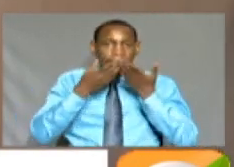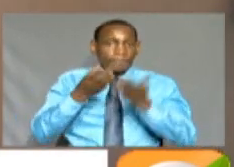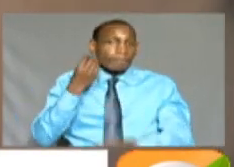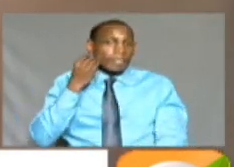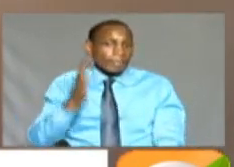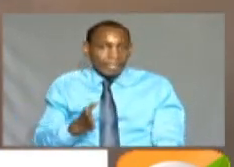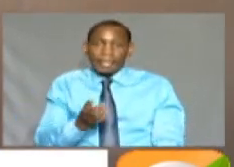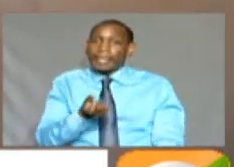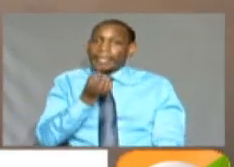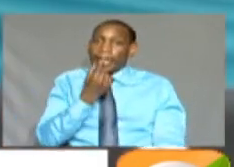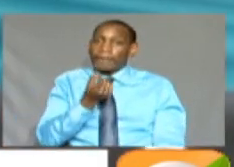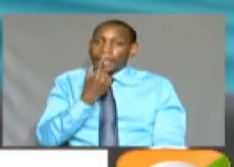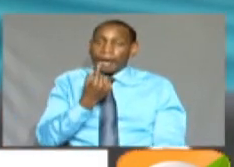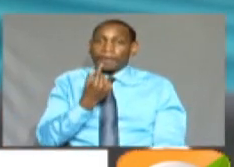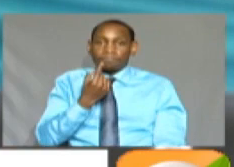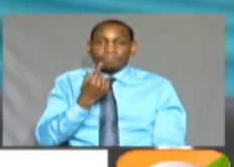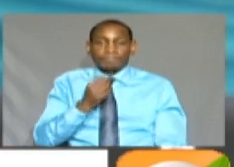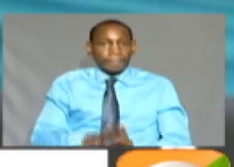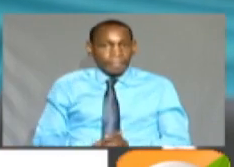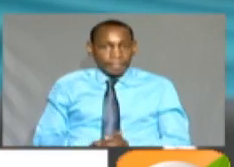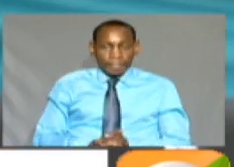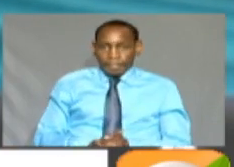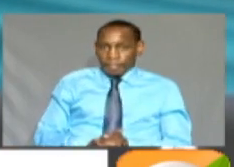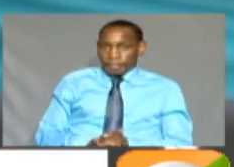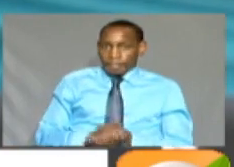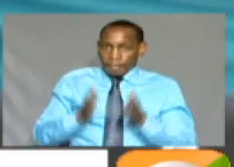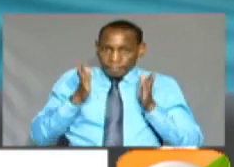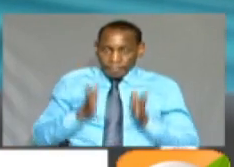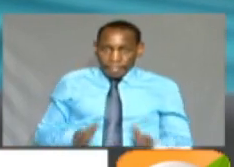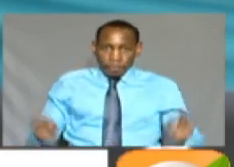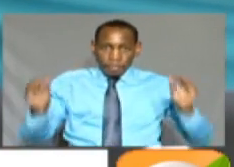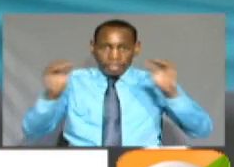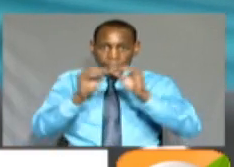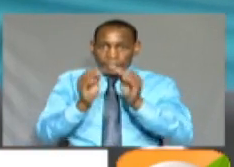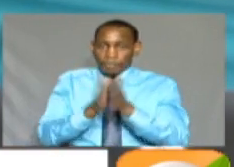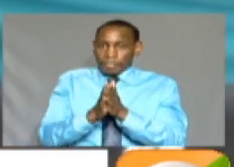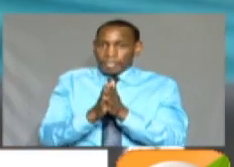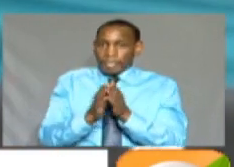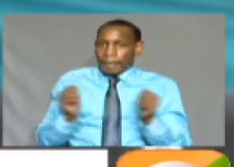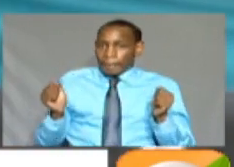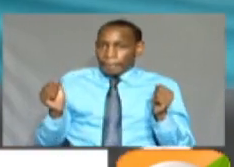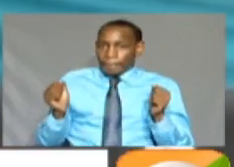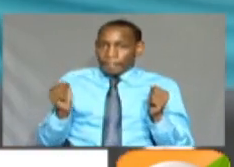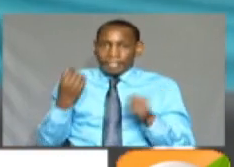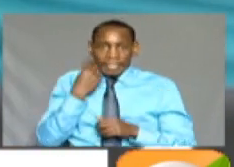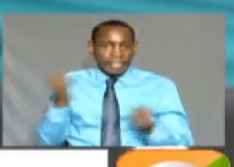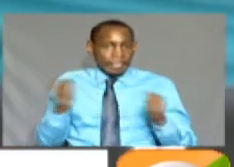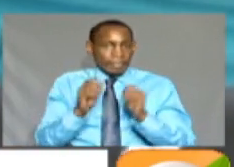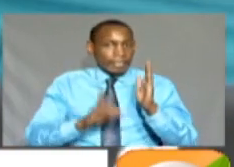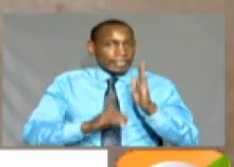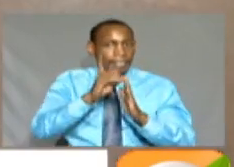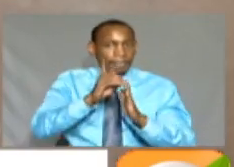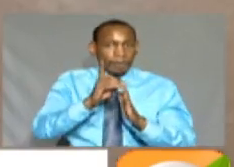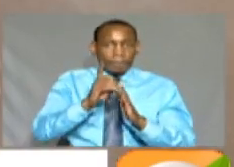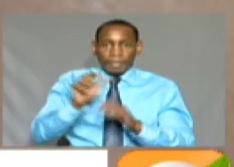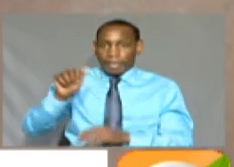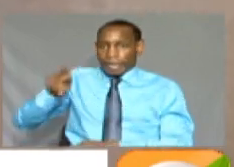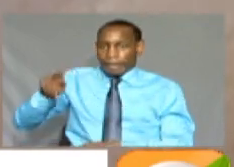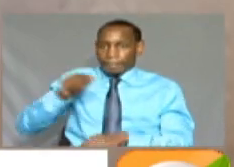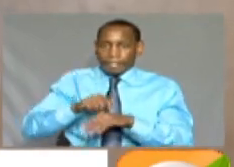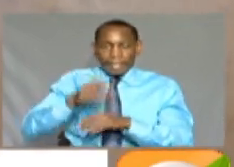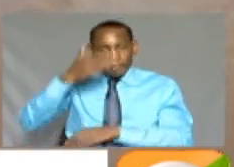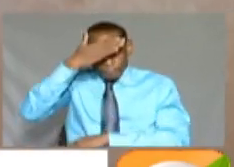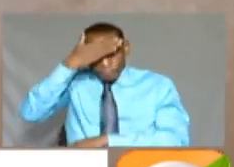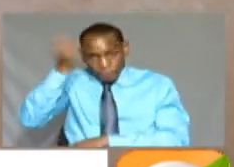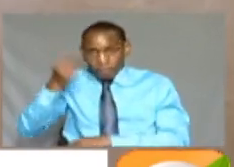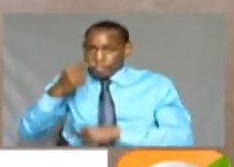patients to take their medicine. A personal encounter with malaria prompted her to develop the app when she forgot